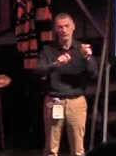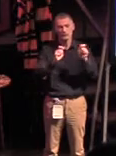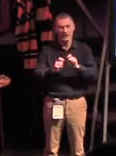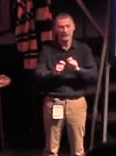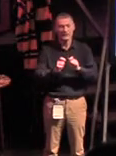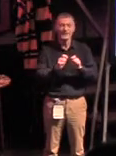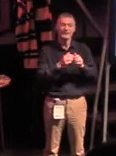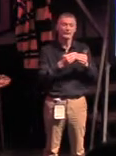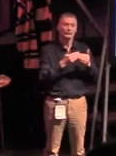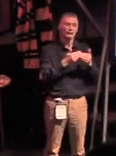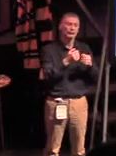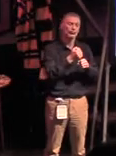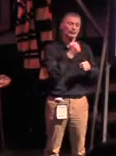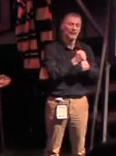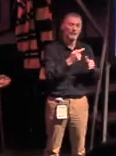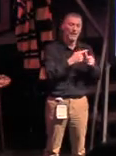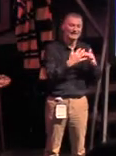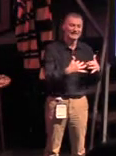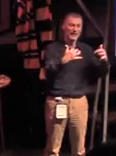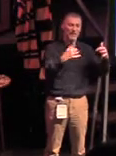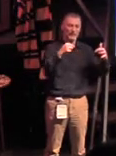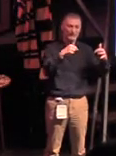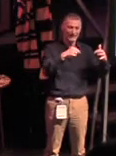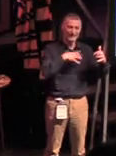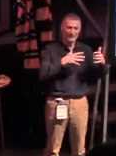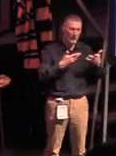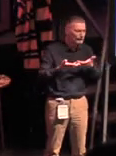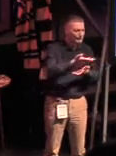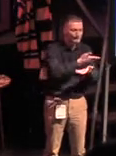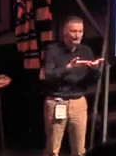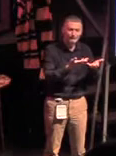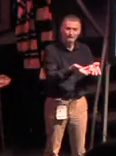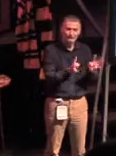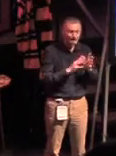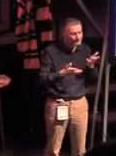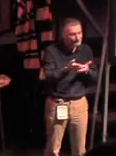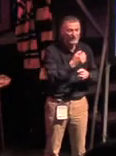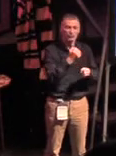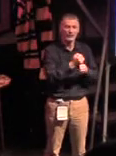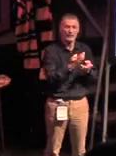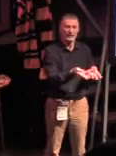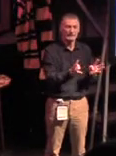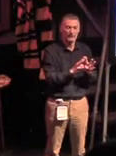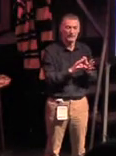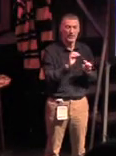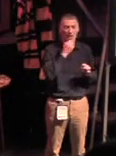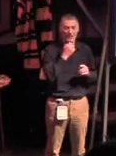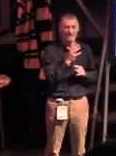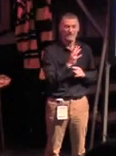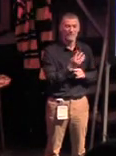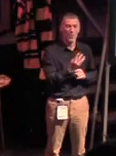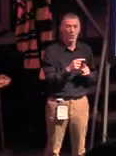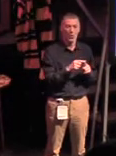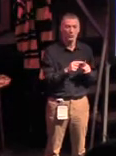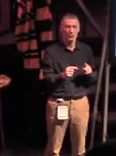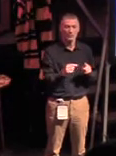Assembly has very many pressing issues to be attended to, and the General Assembly will be from 4 to 6,